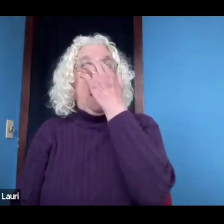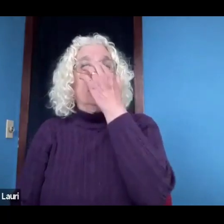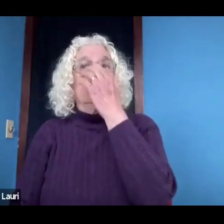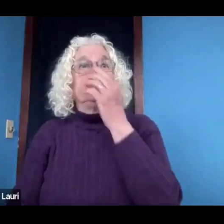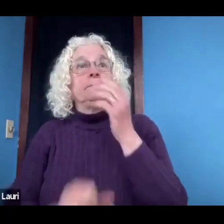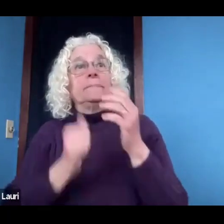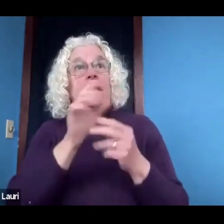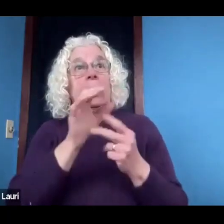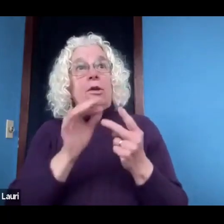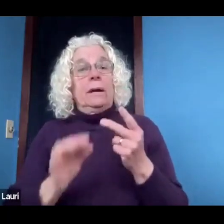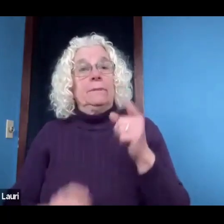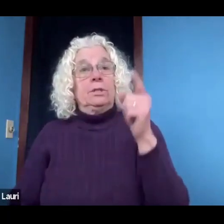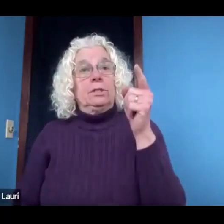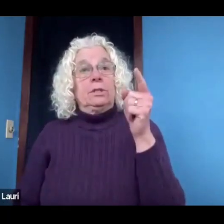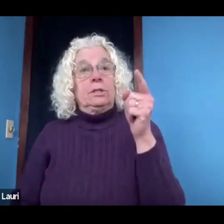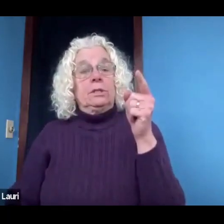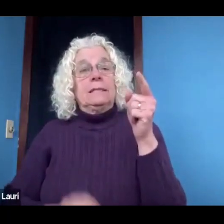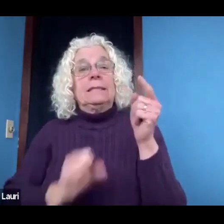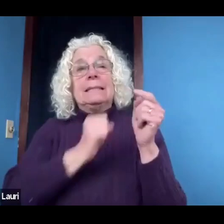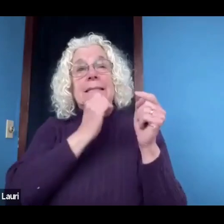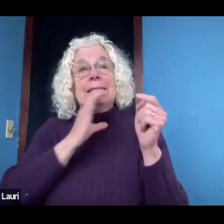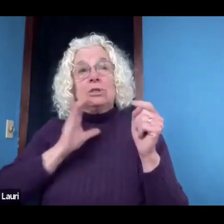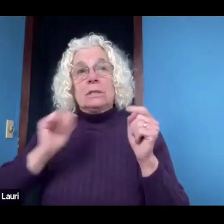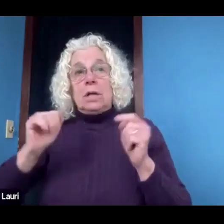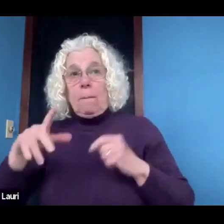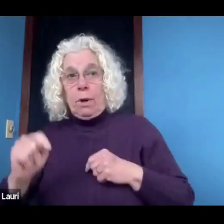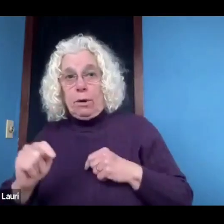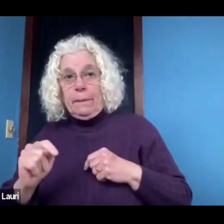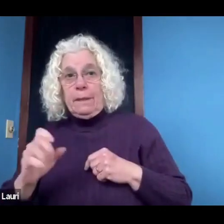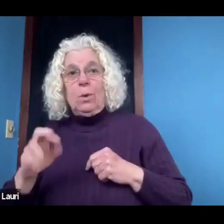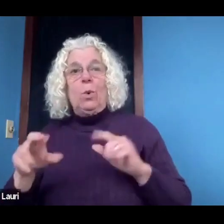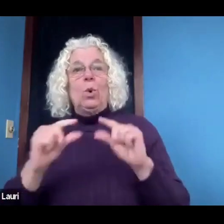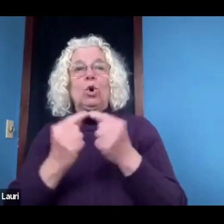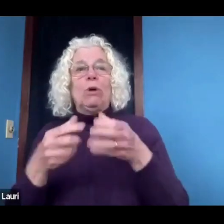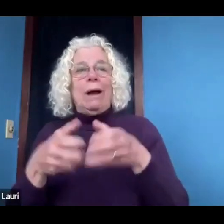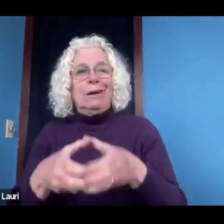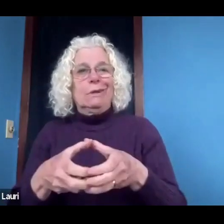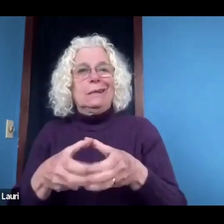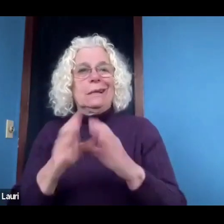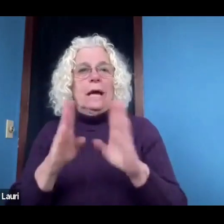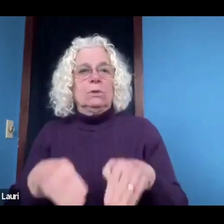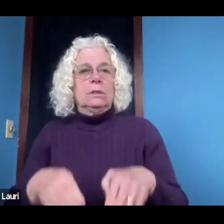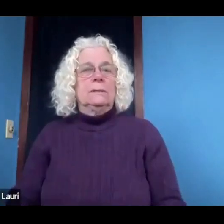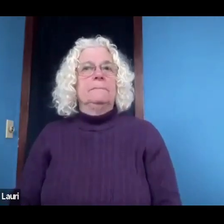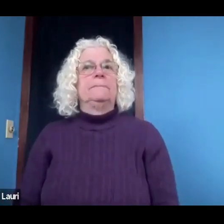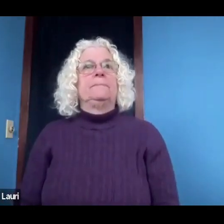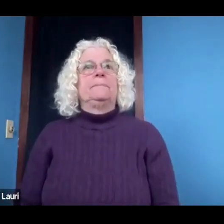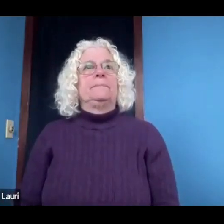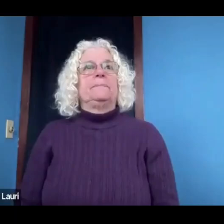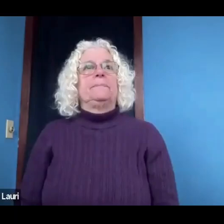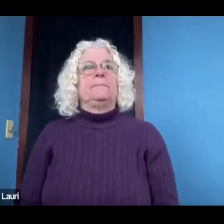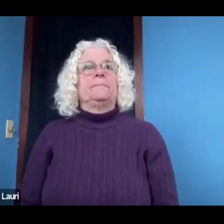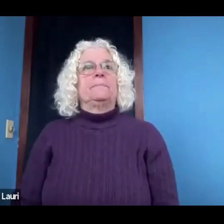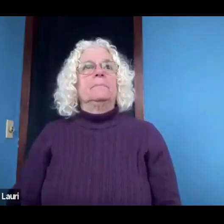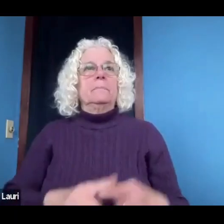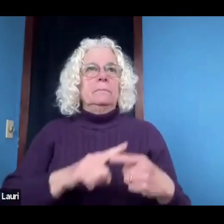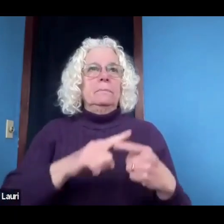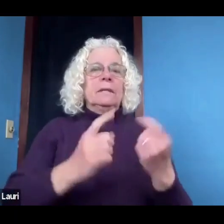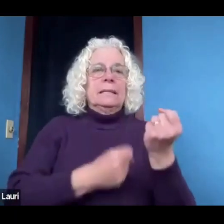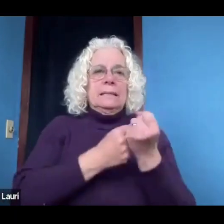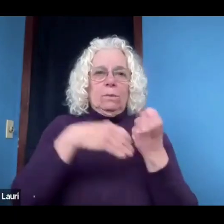So another option is senior apartments and congregate housing. And those types of housing, we've got subsidized